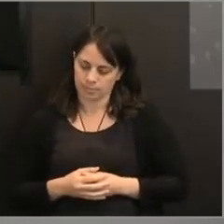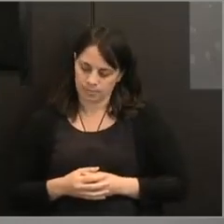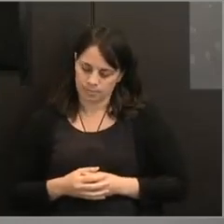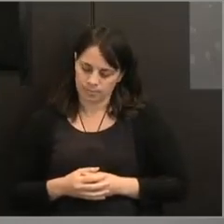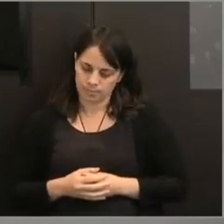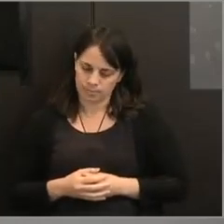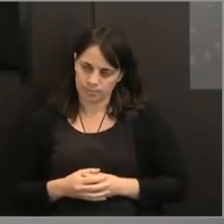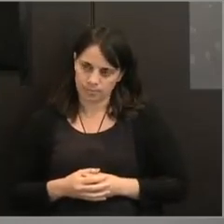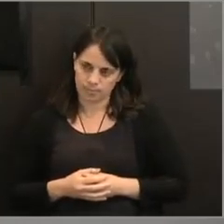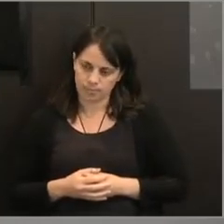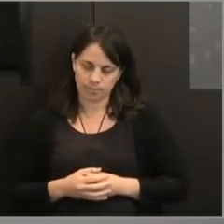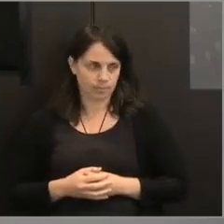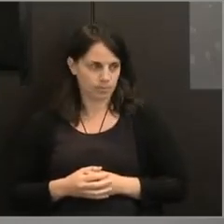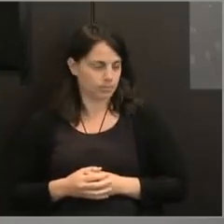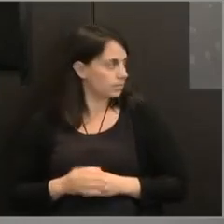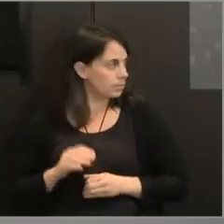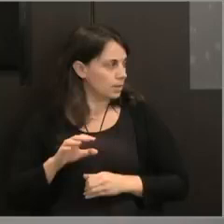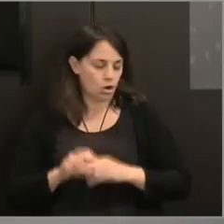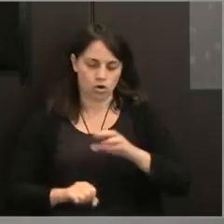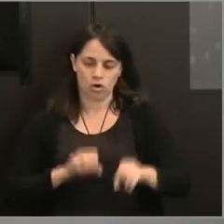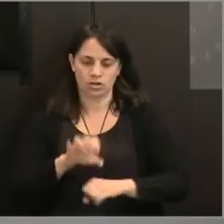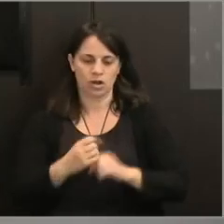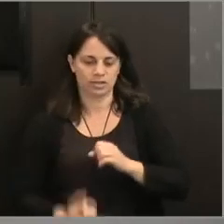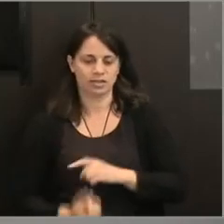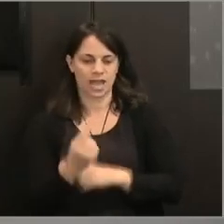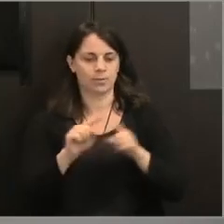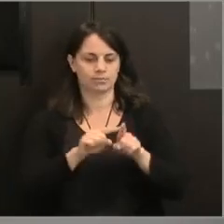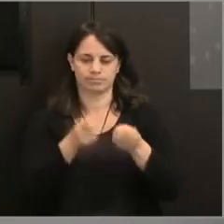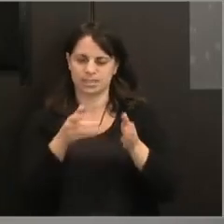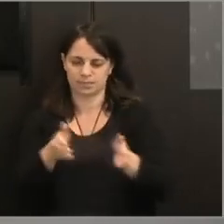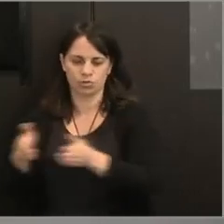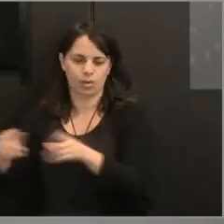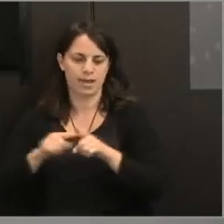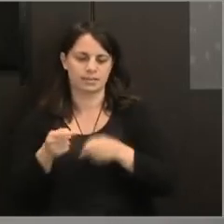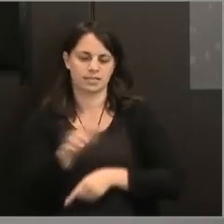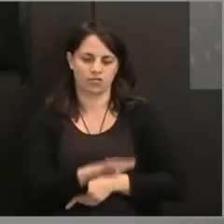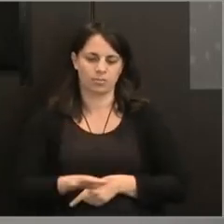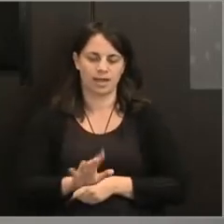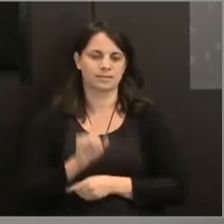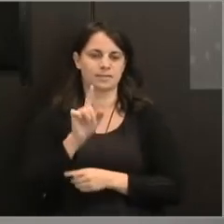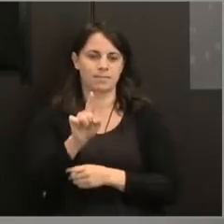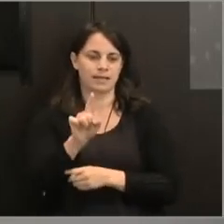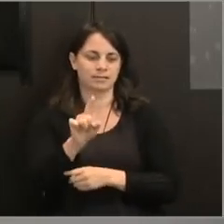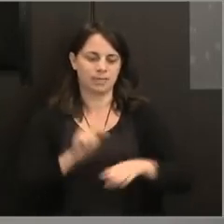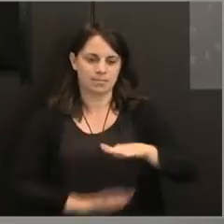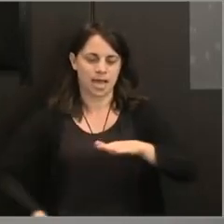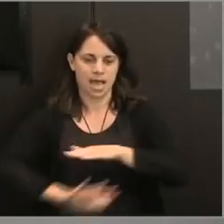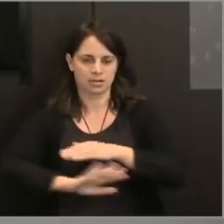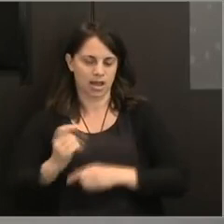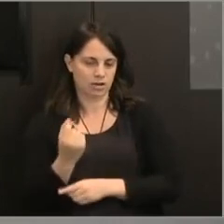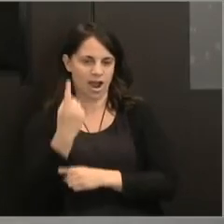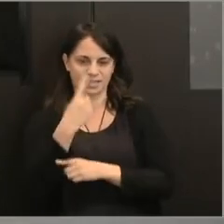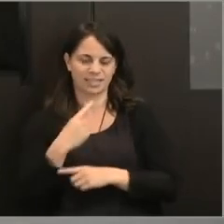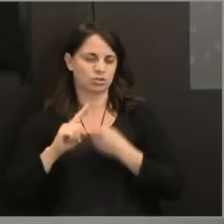Colonisation has, of course, occurred in different ways in different places, but the ideas behind it have always remained